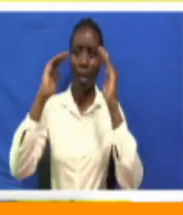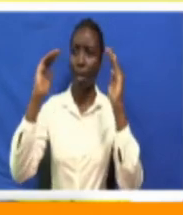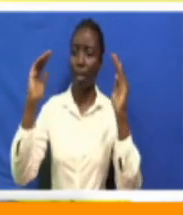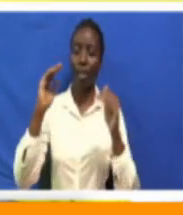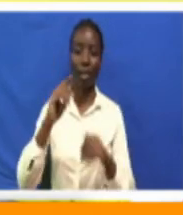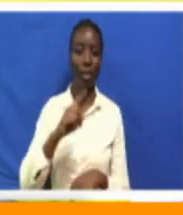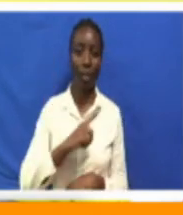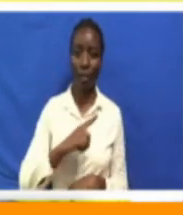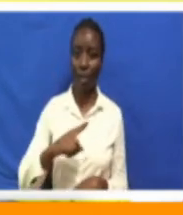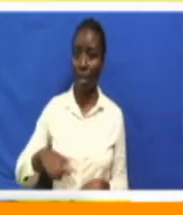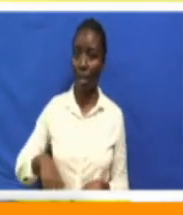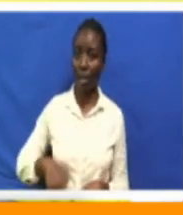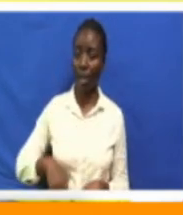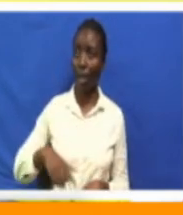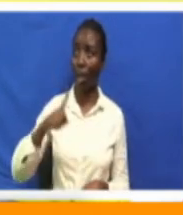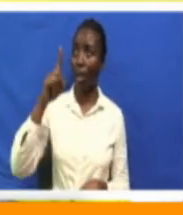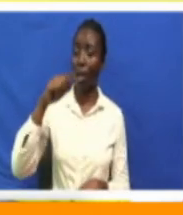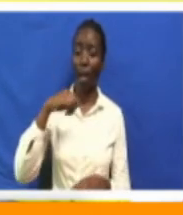foreign